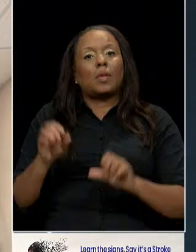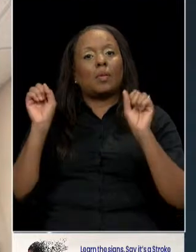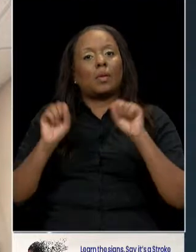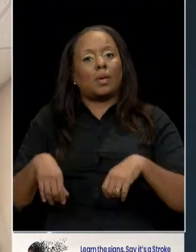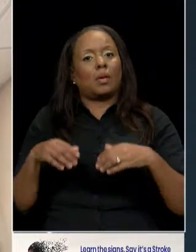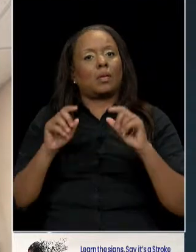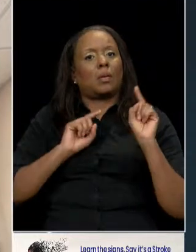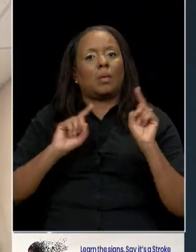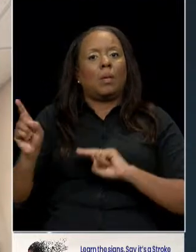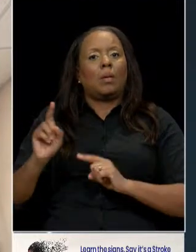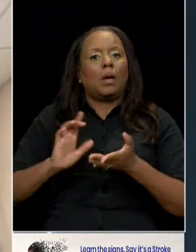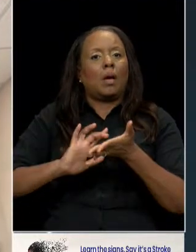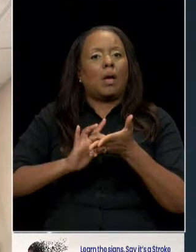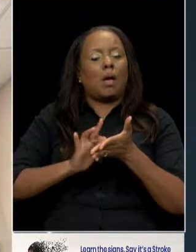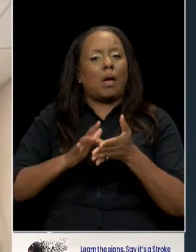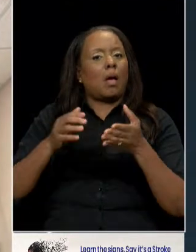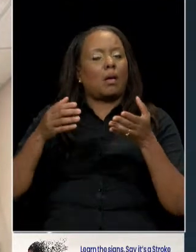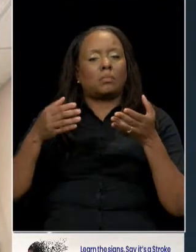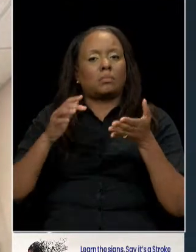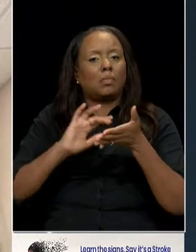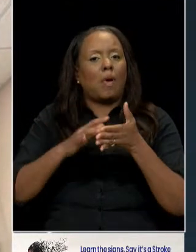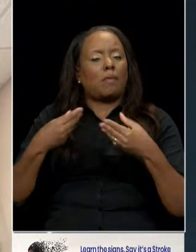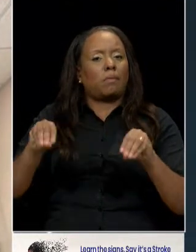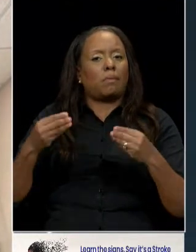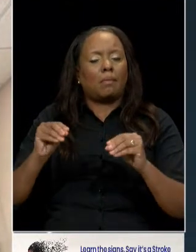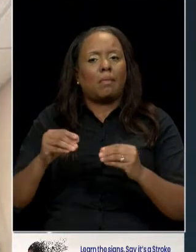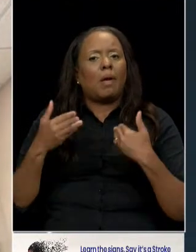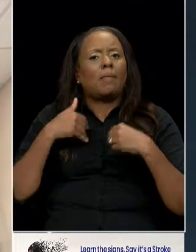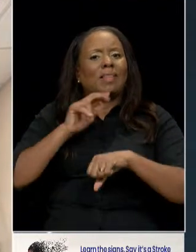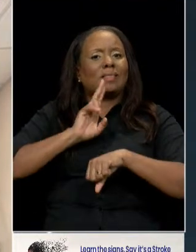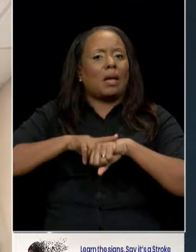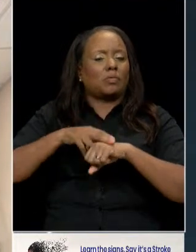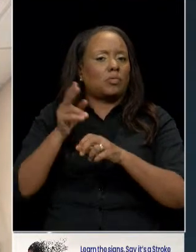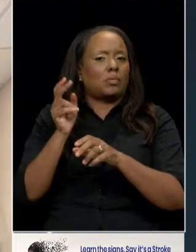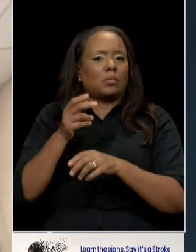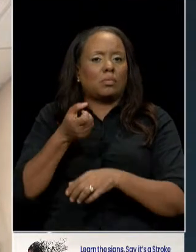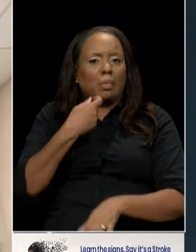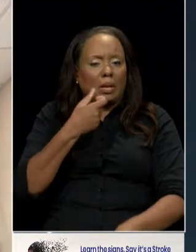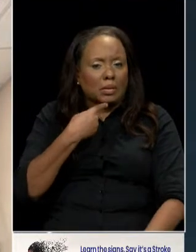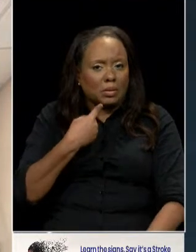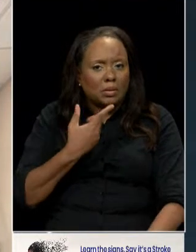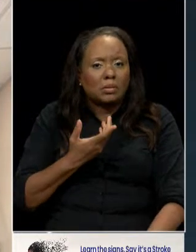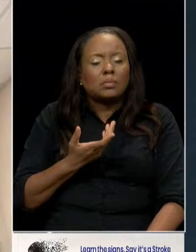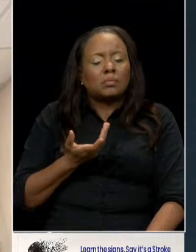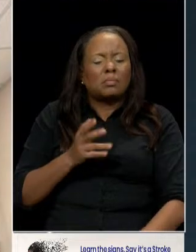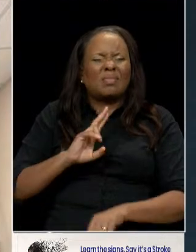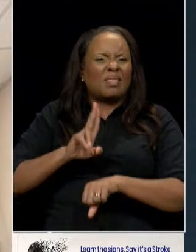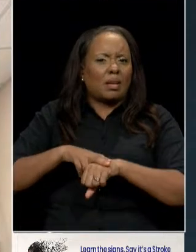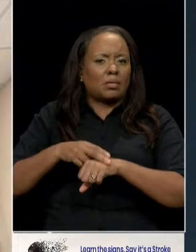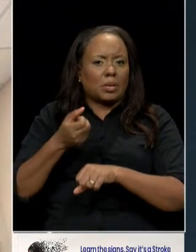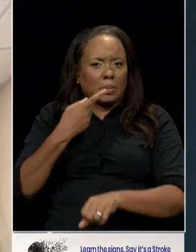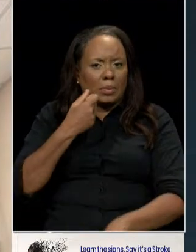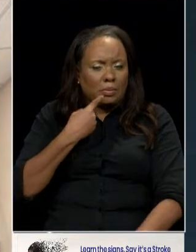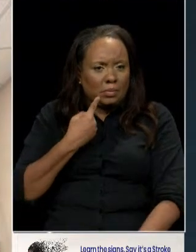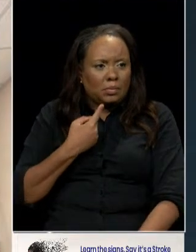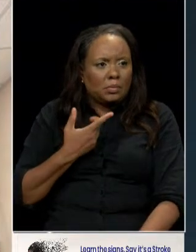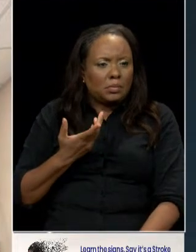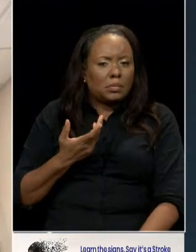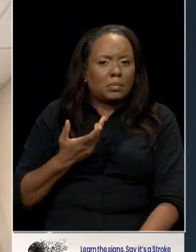or shall we say herbal products that a lot of people take from, at the pharmacies. A lot of these